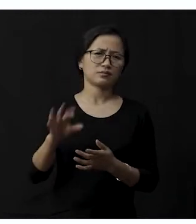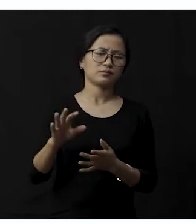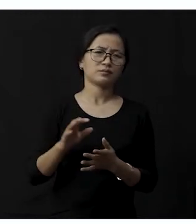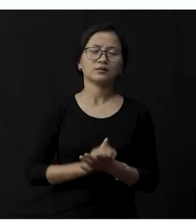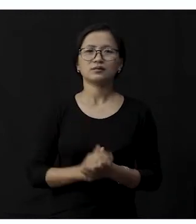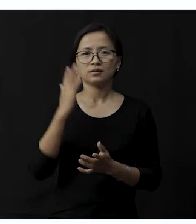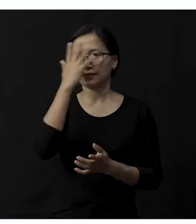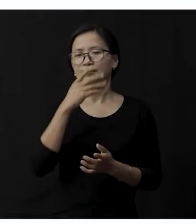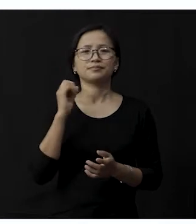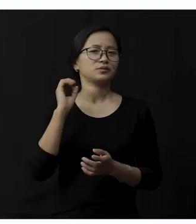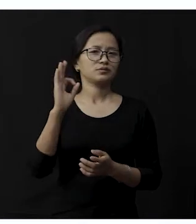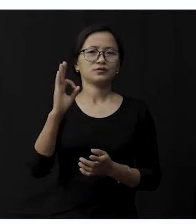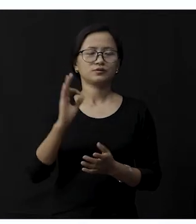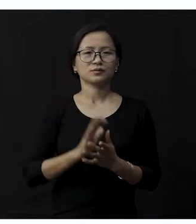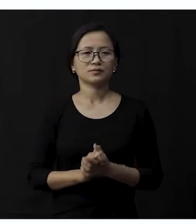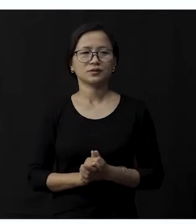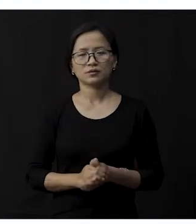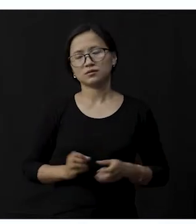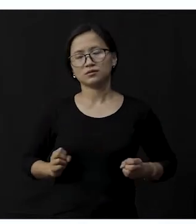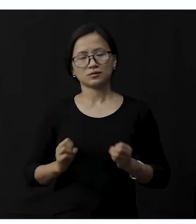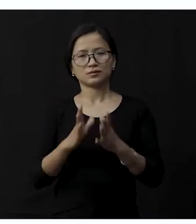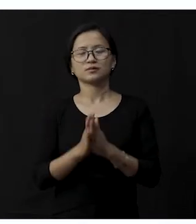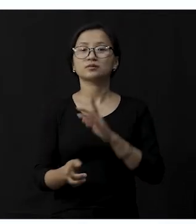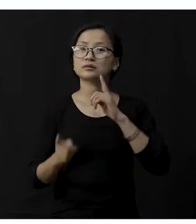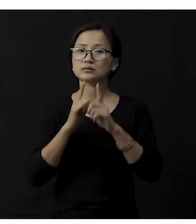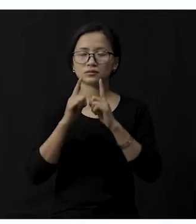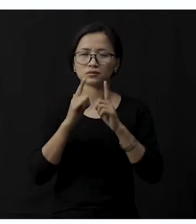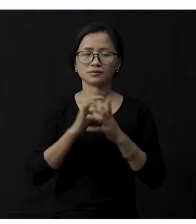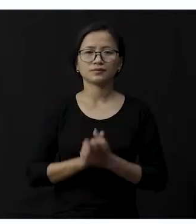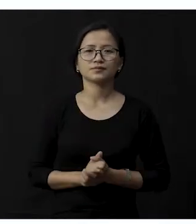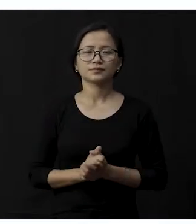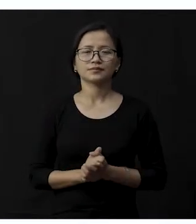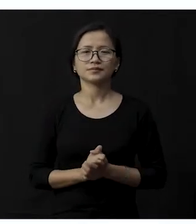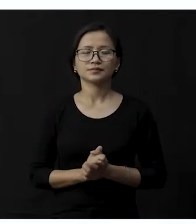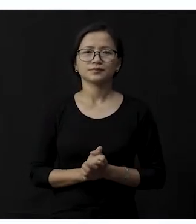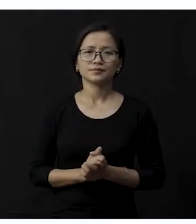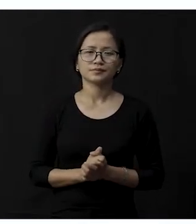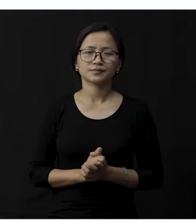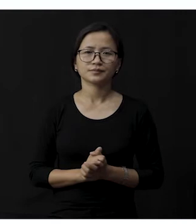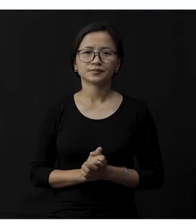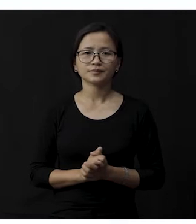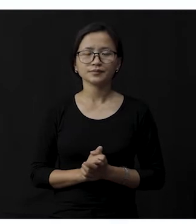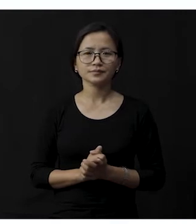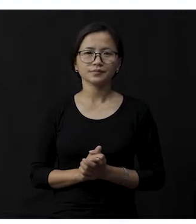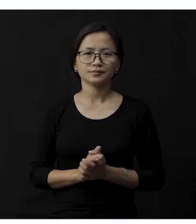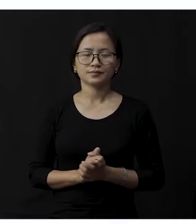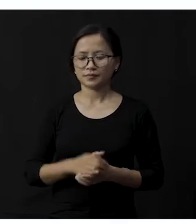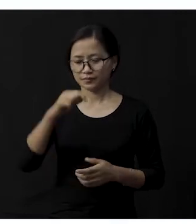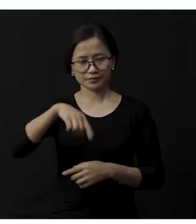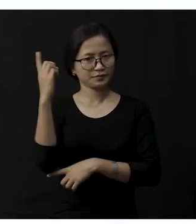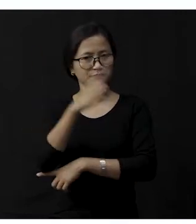just start explaining. Just start describing those things. So today is going to be